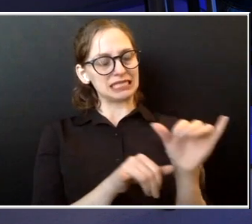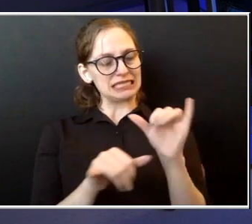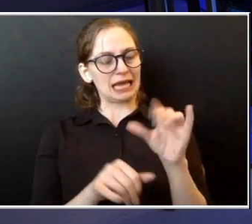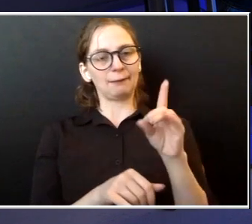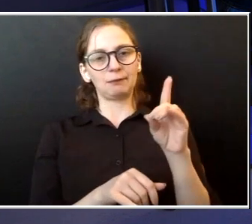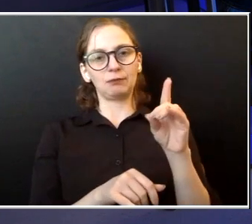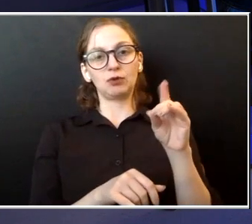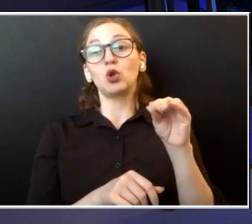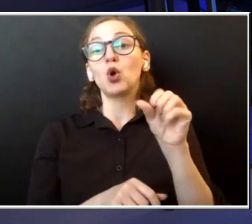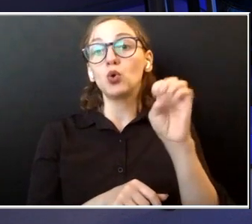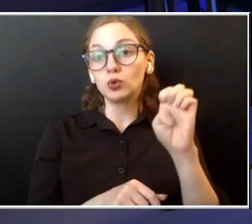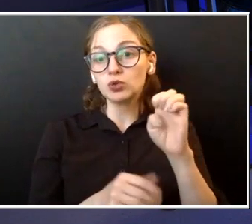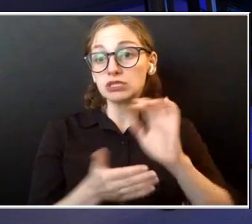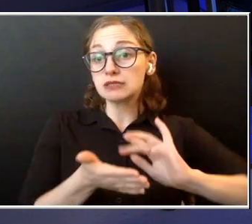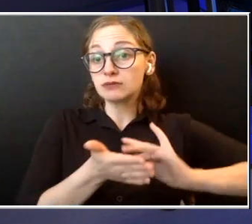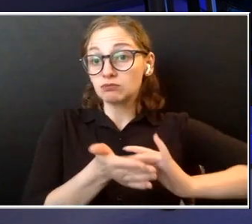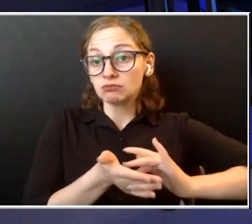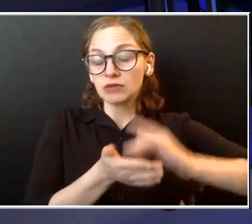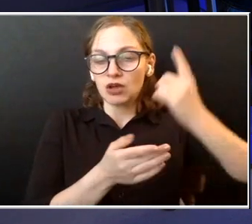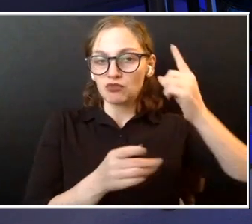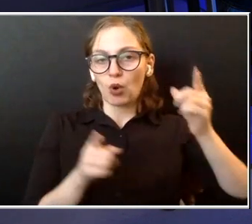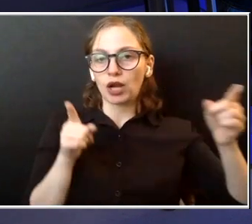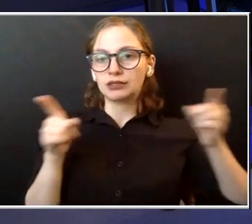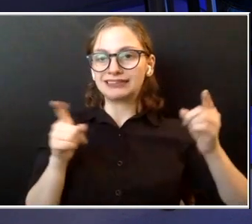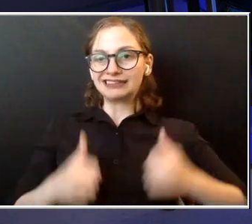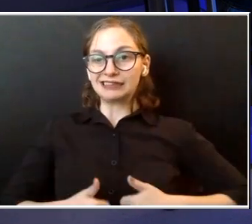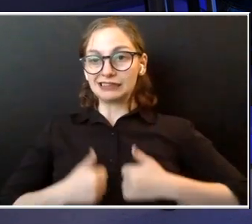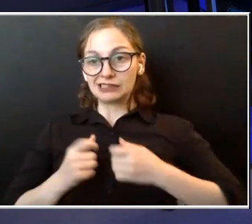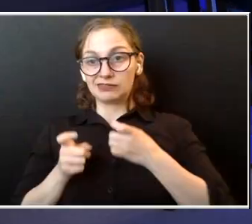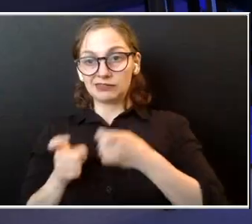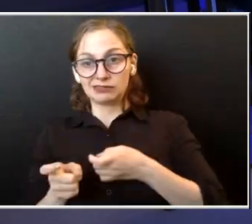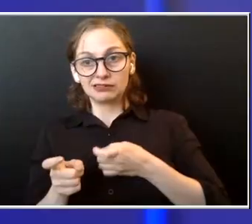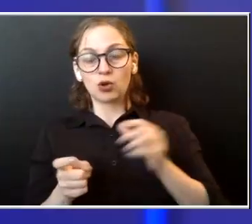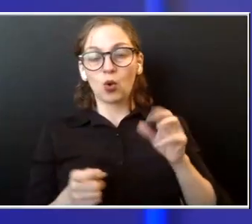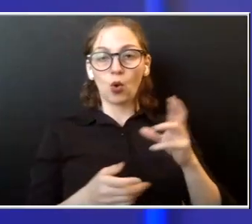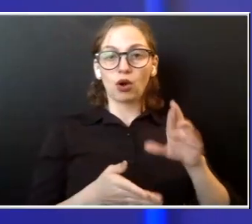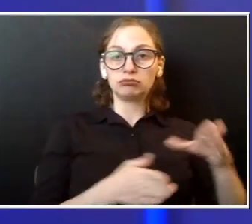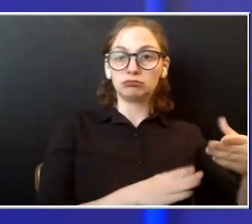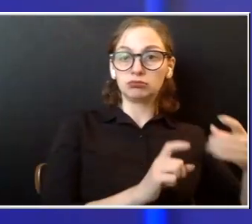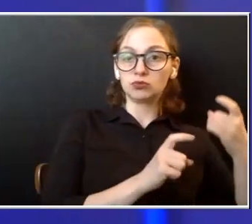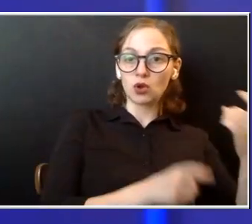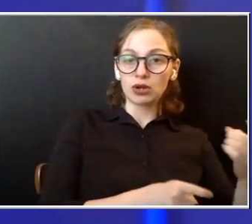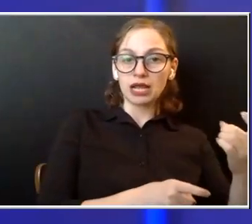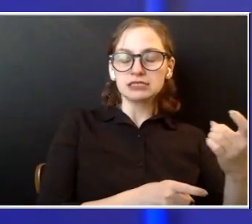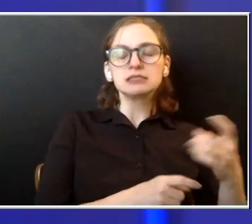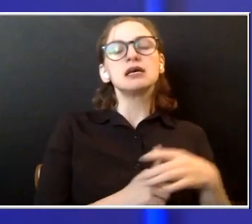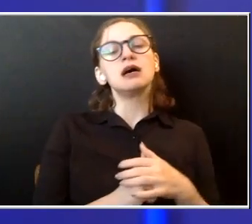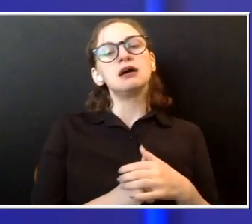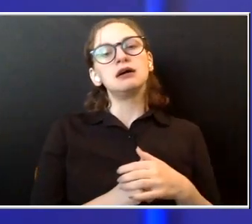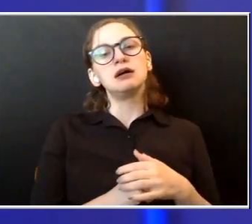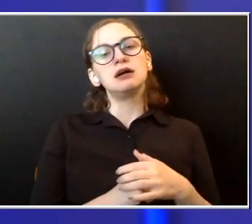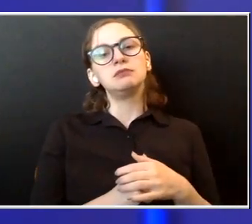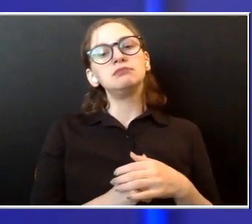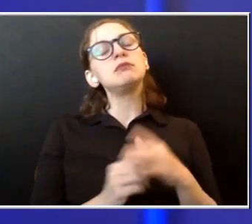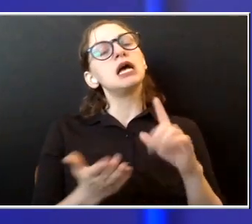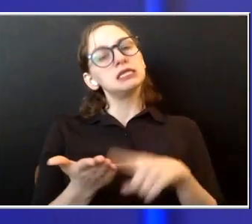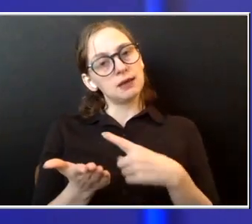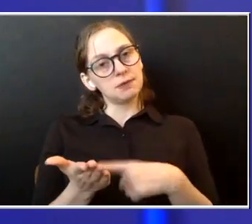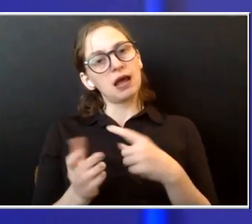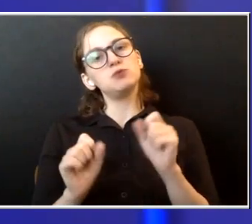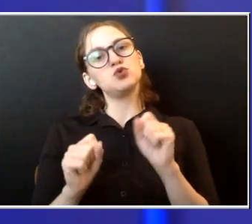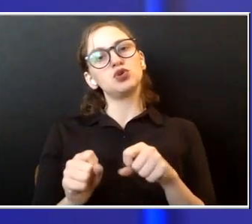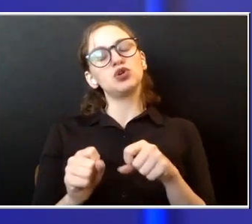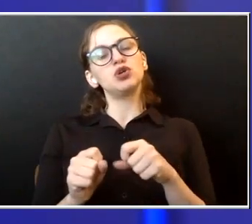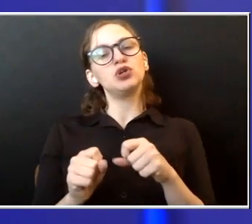the kidneys are a little more related, back down a little bit? Yeah, there are some times where you can use less doses and have lower levels with living donors